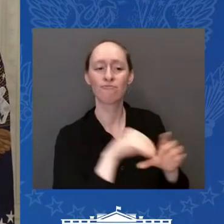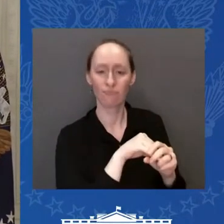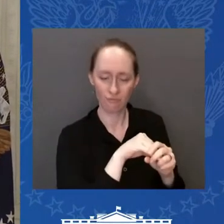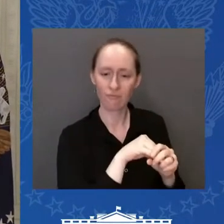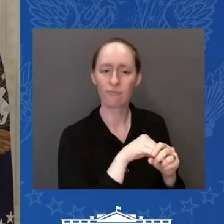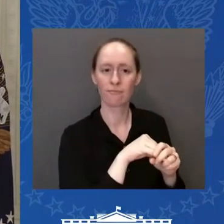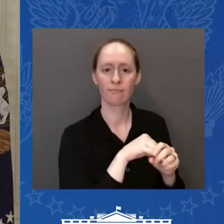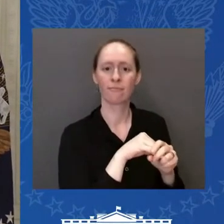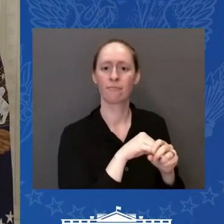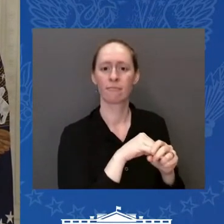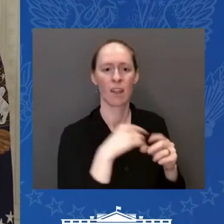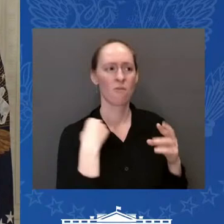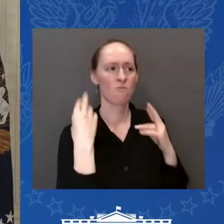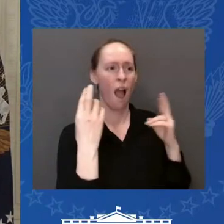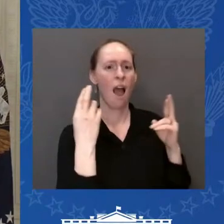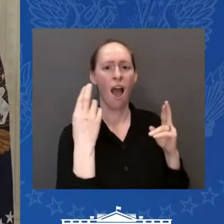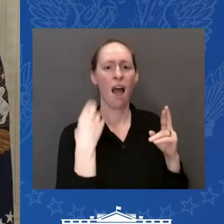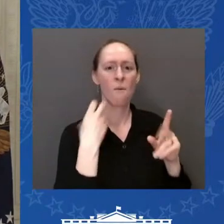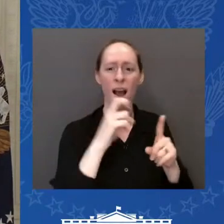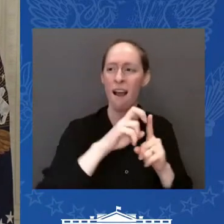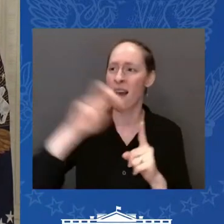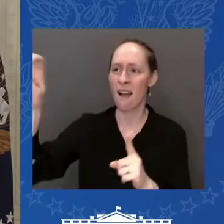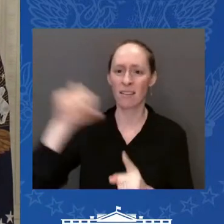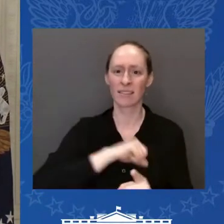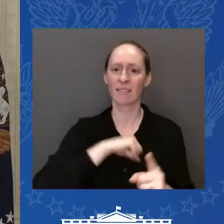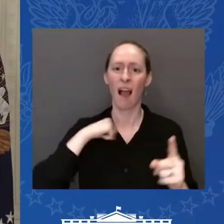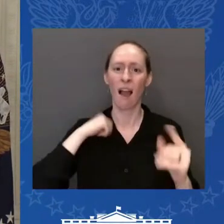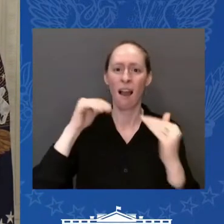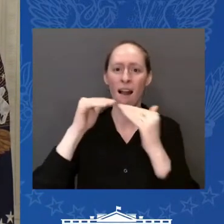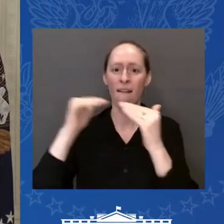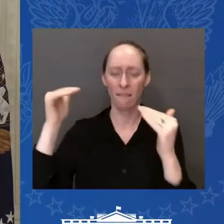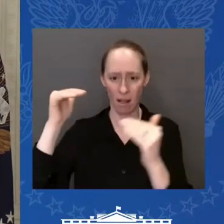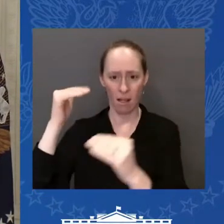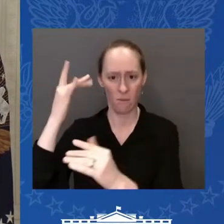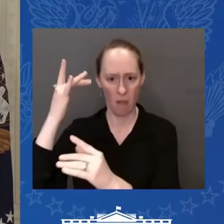They know where you live. They knock on your door,